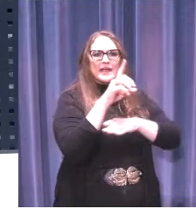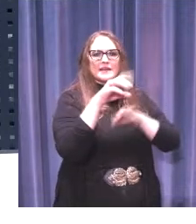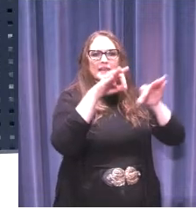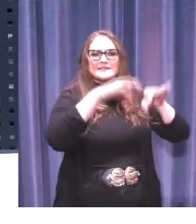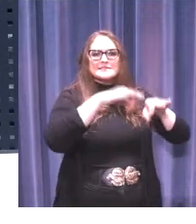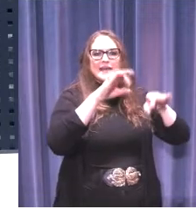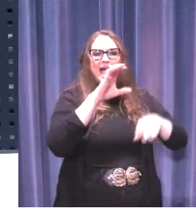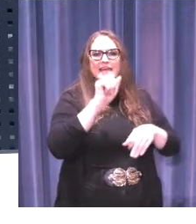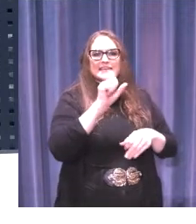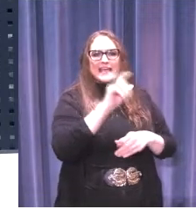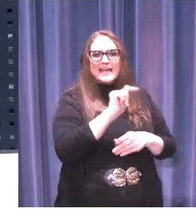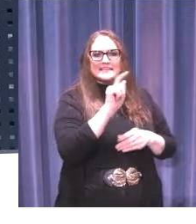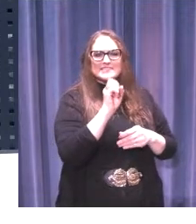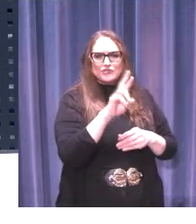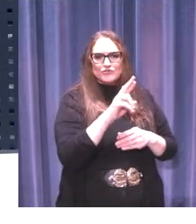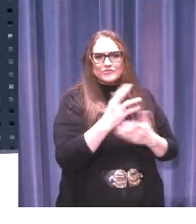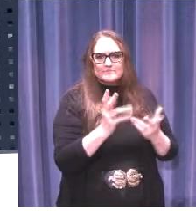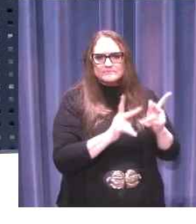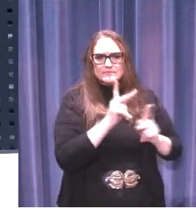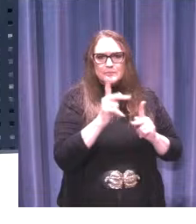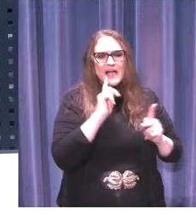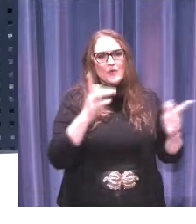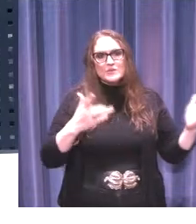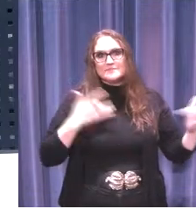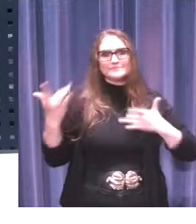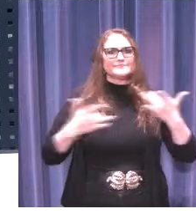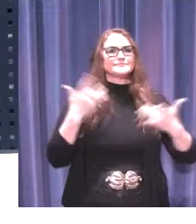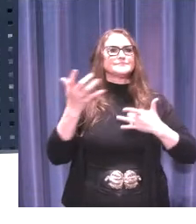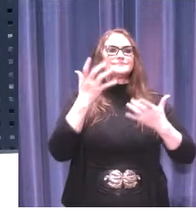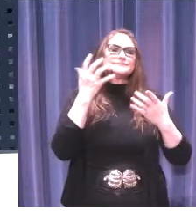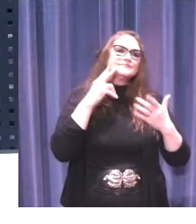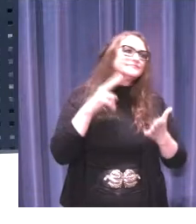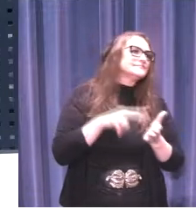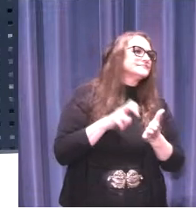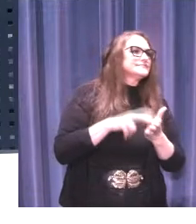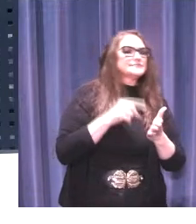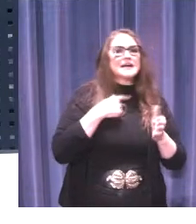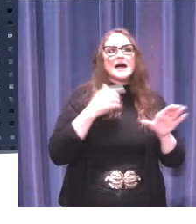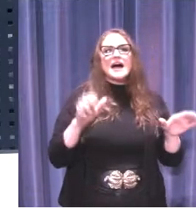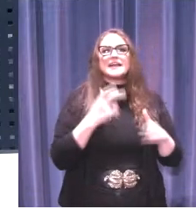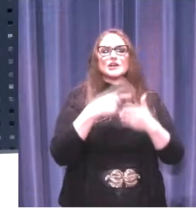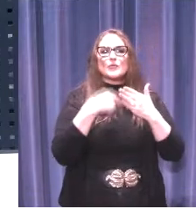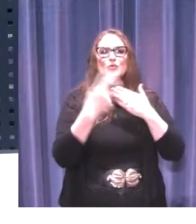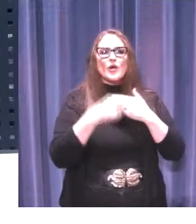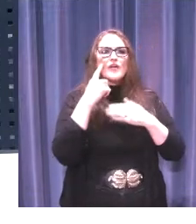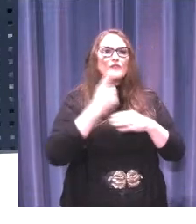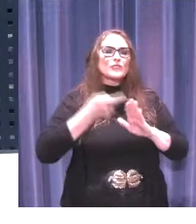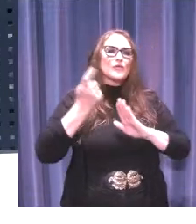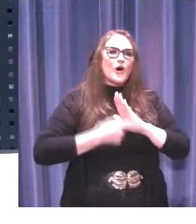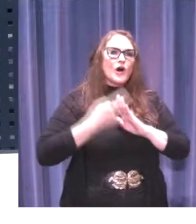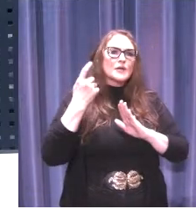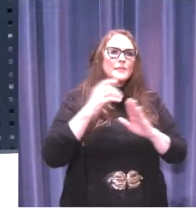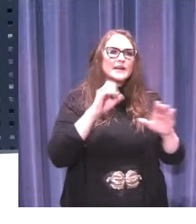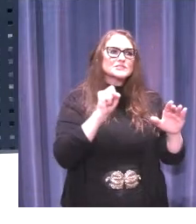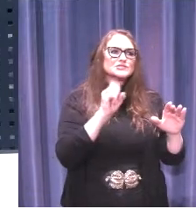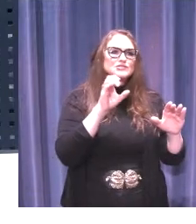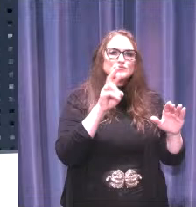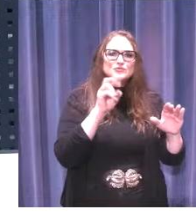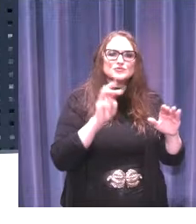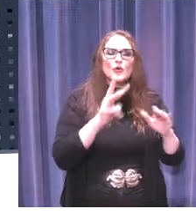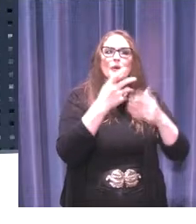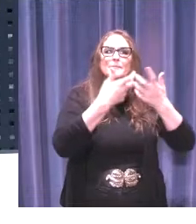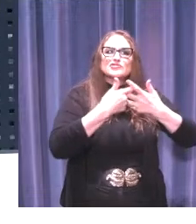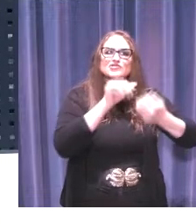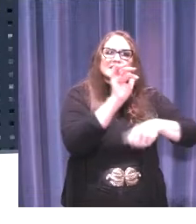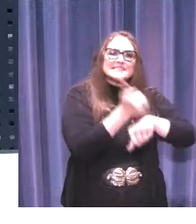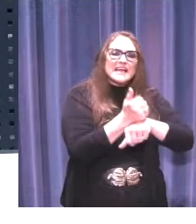die-casters. And I was just delighted. I did a program for automatic screw machine setup it